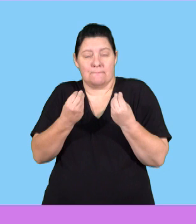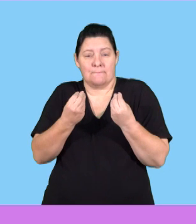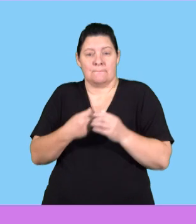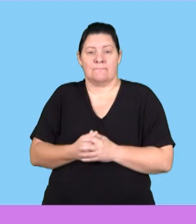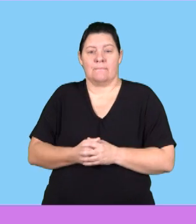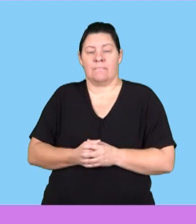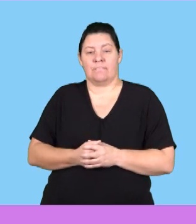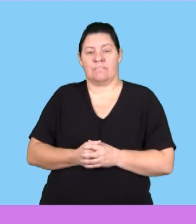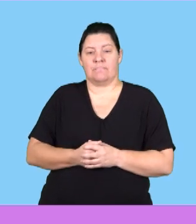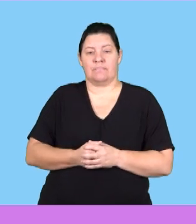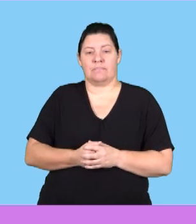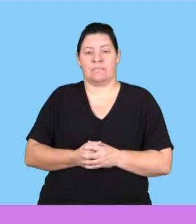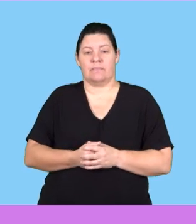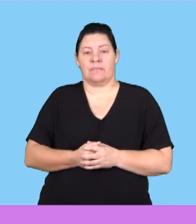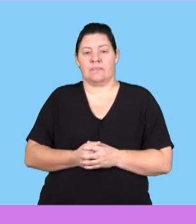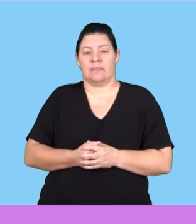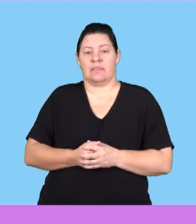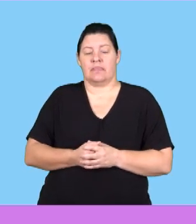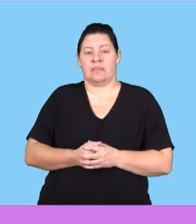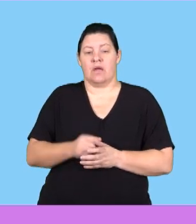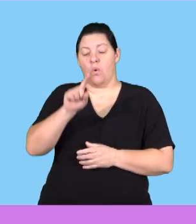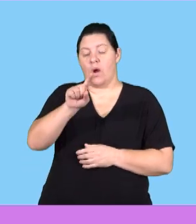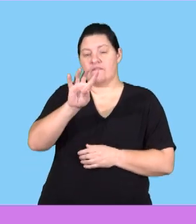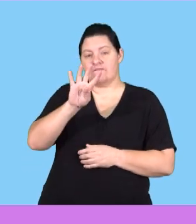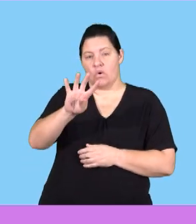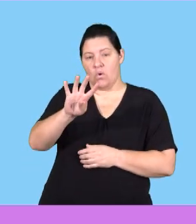get is going to be